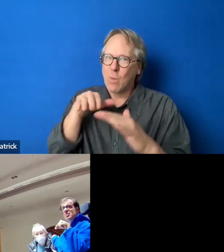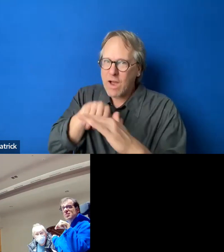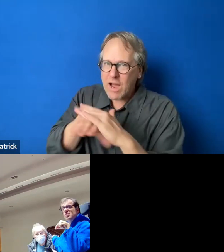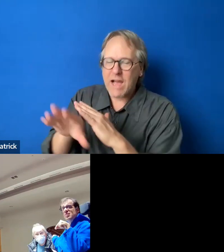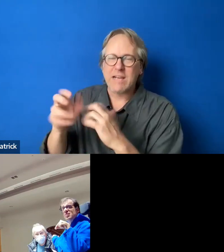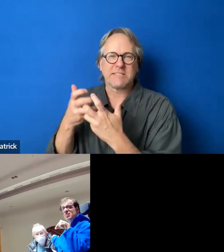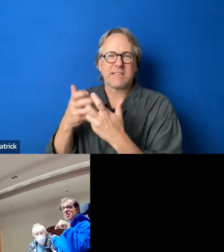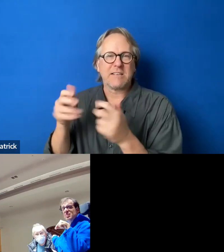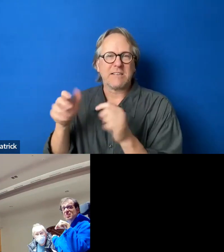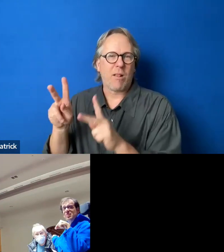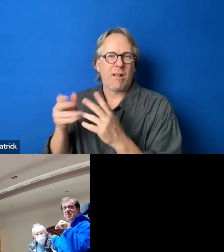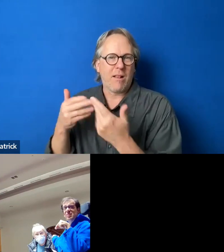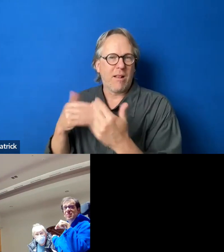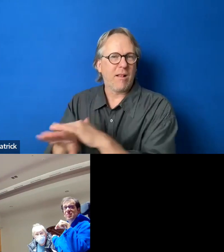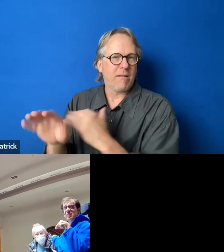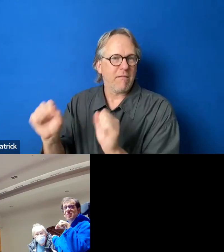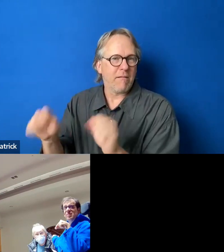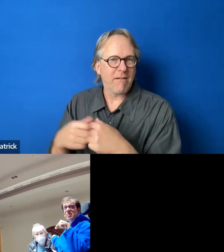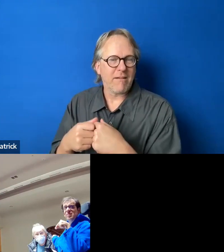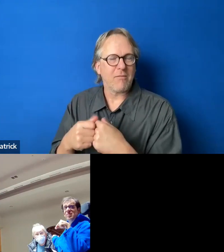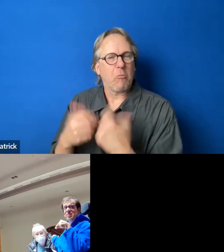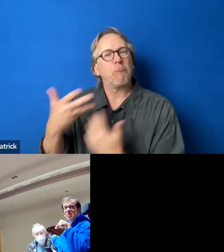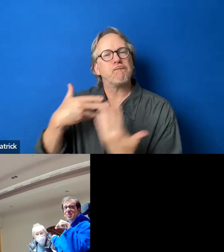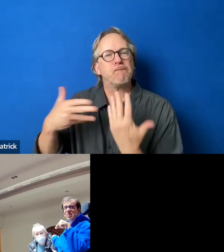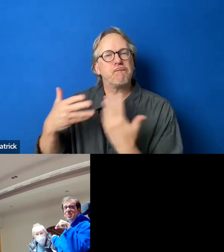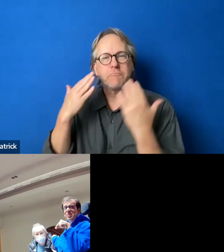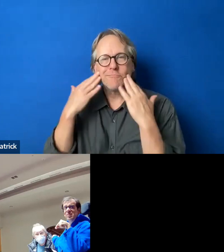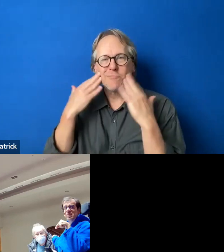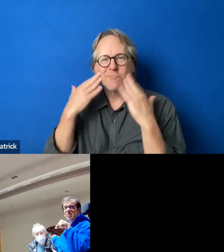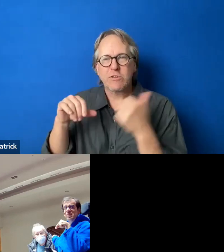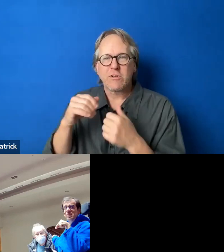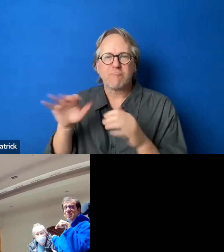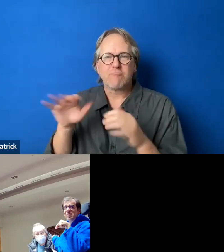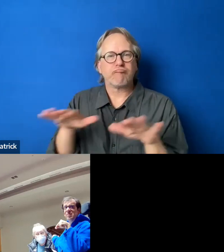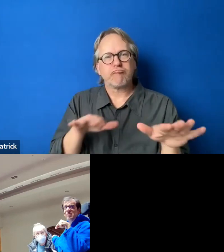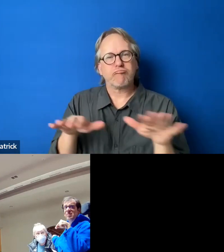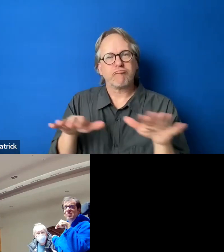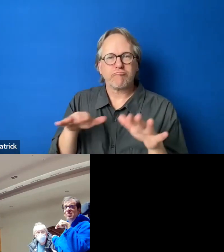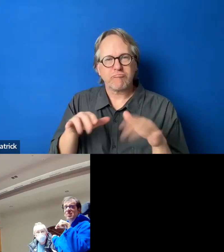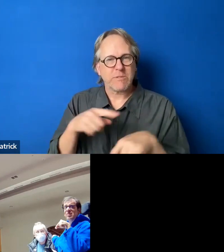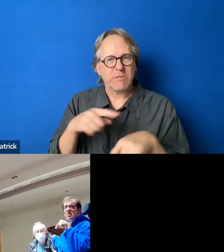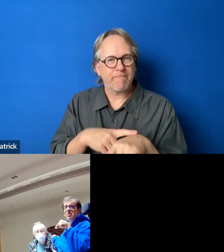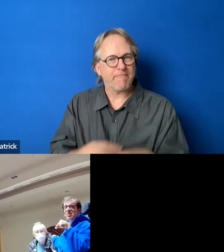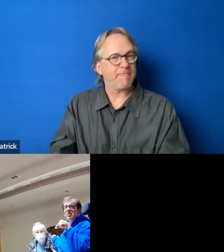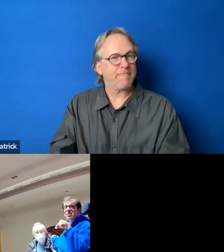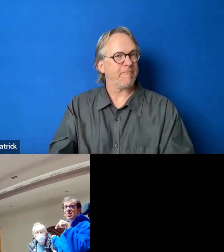It's where people can get to know people on a casual basis,